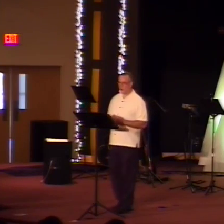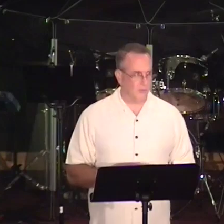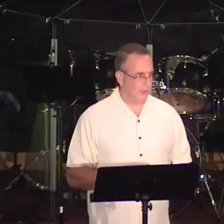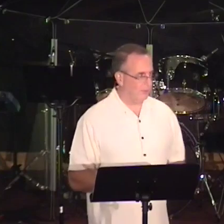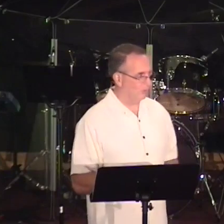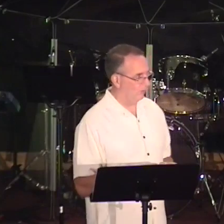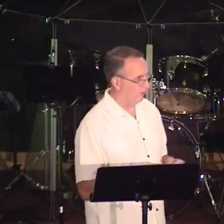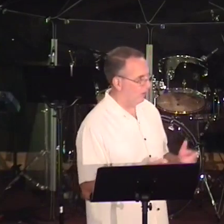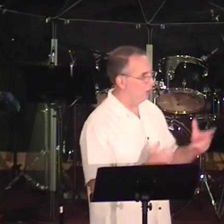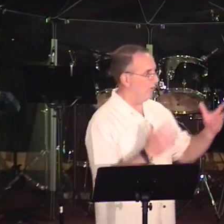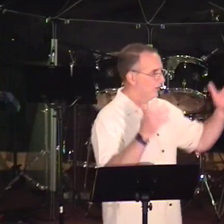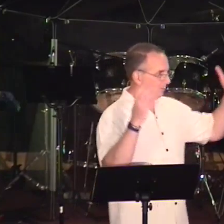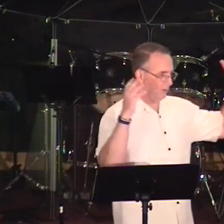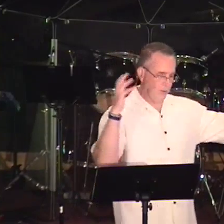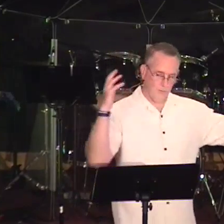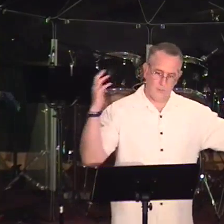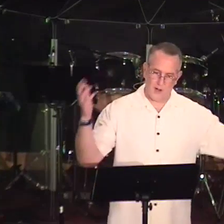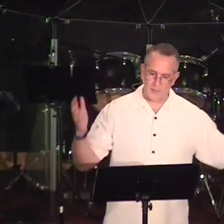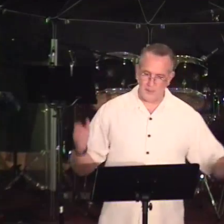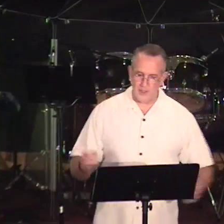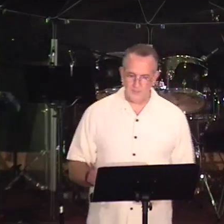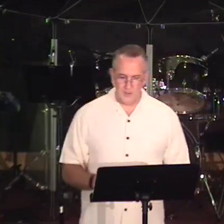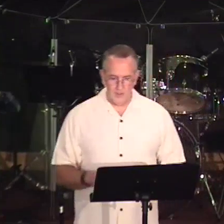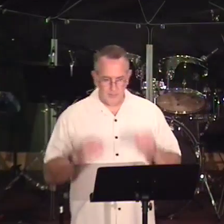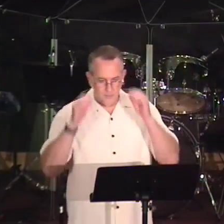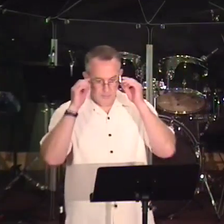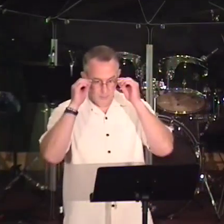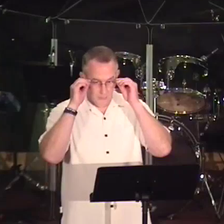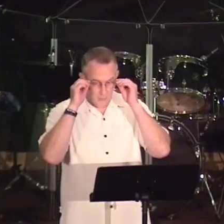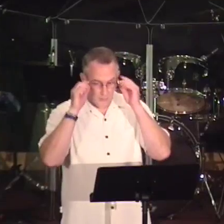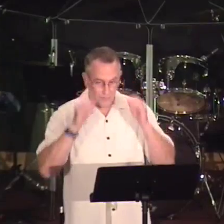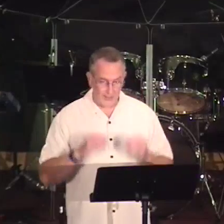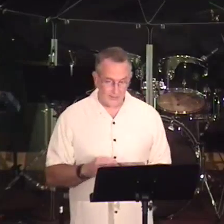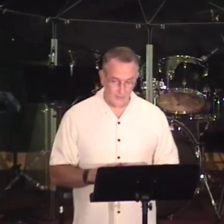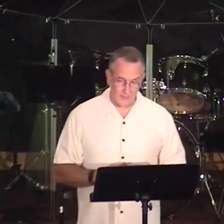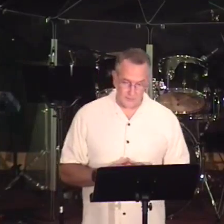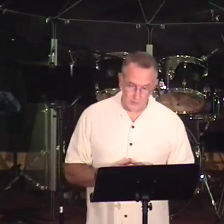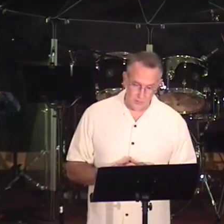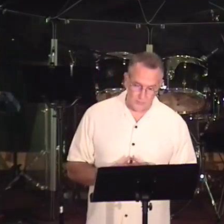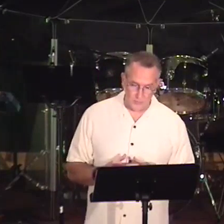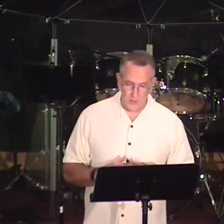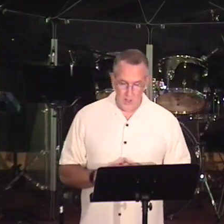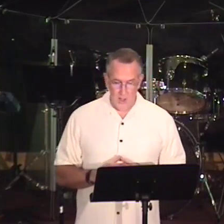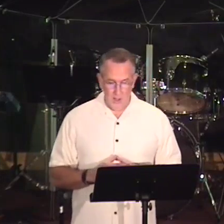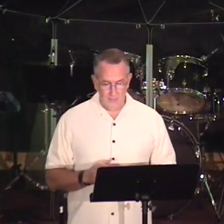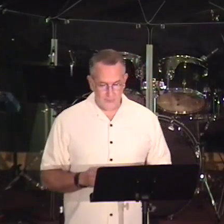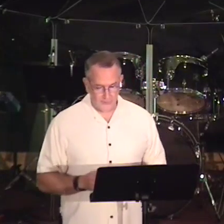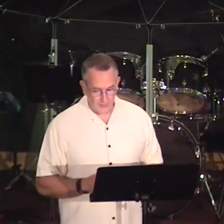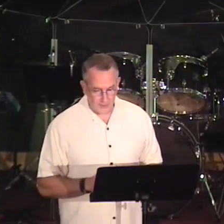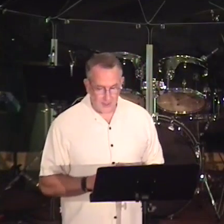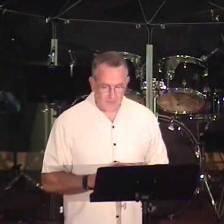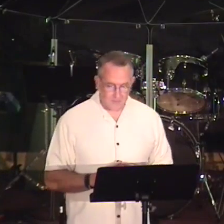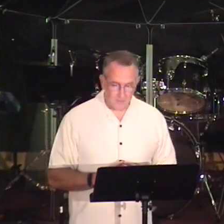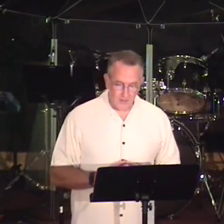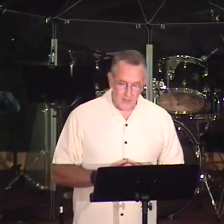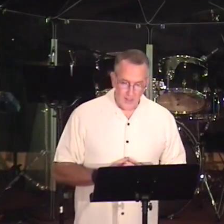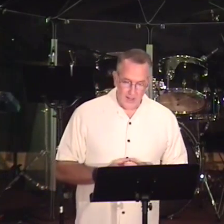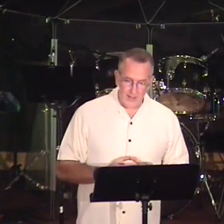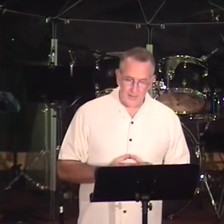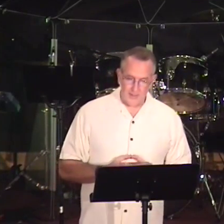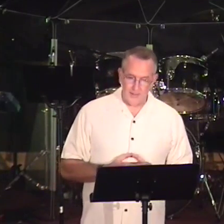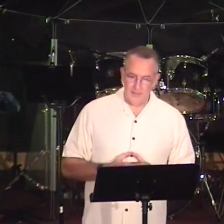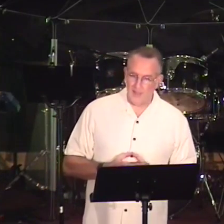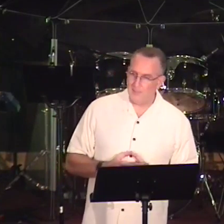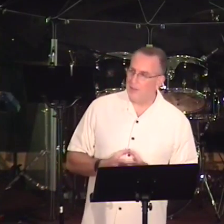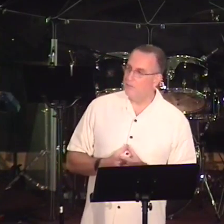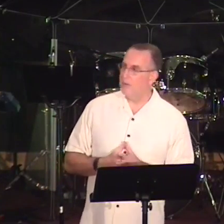evangelist, the church was able to secure this beautiful property, build the first phase of this beautiful facility.